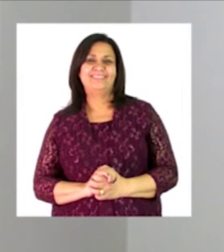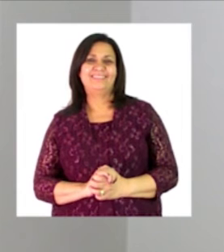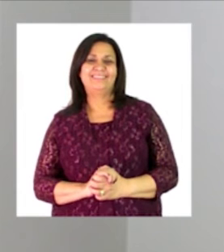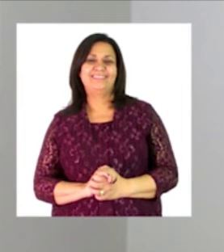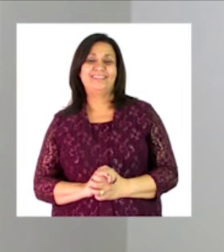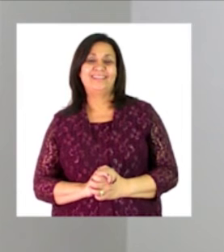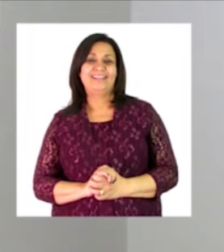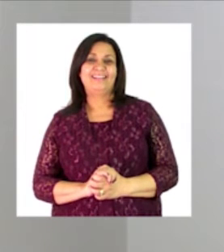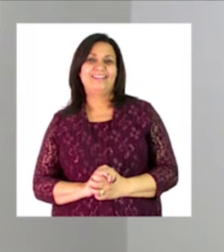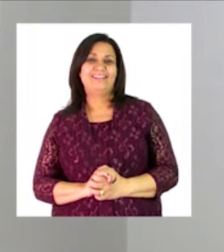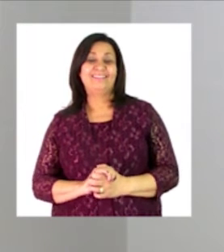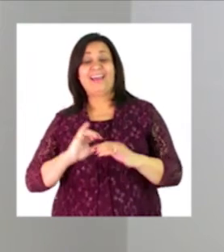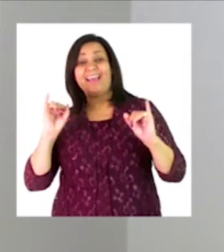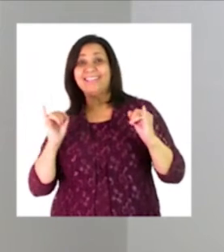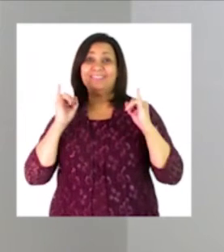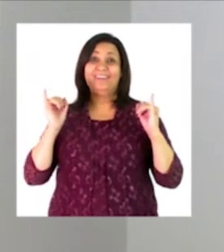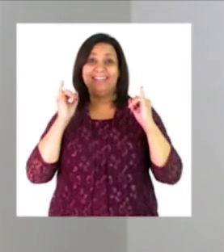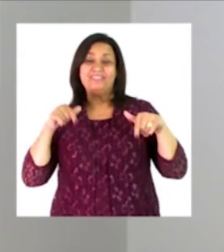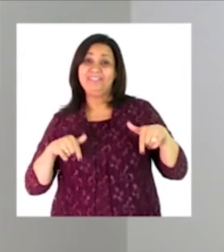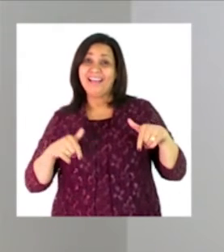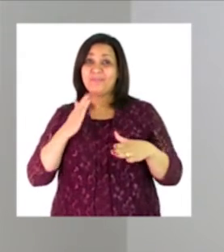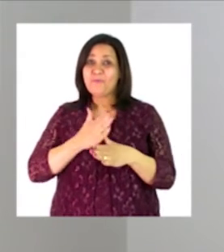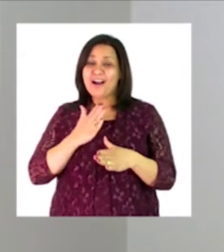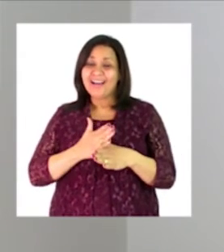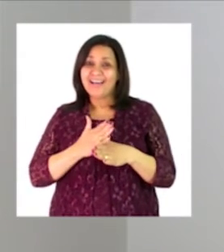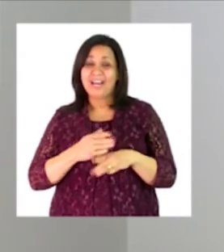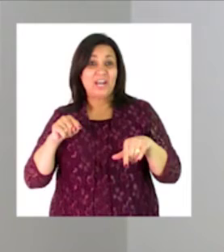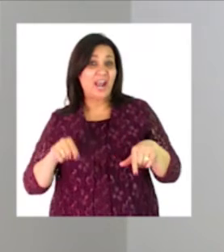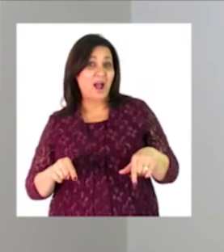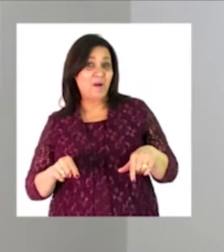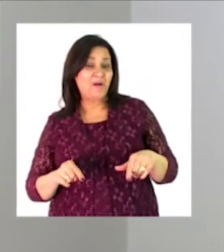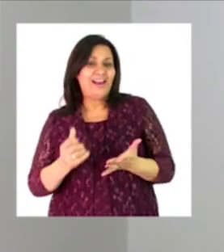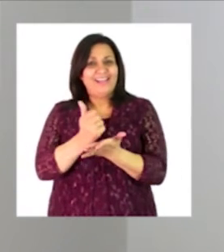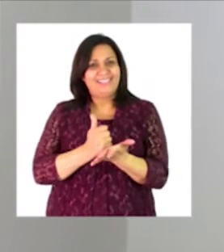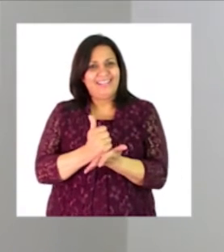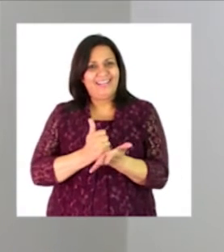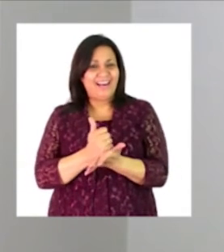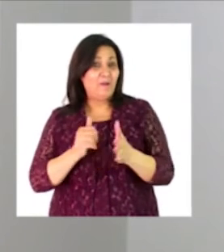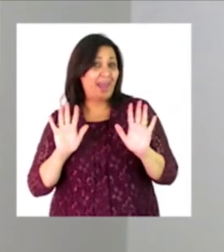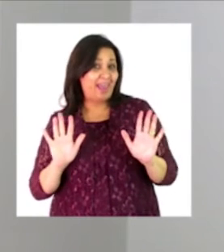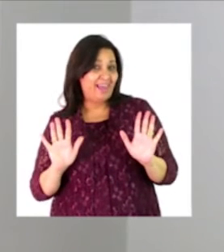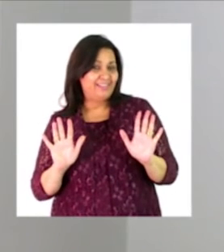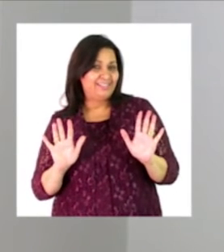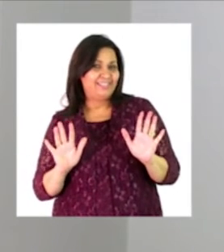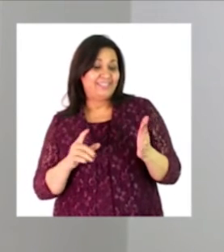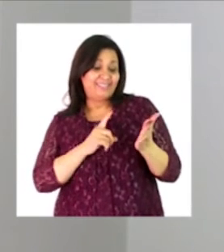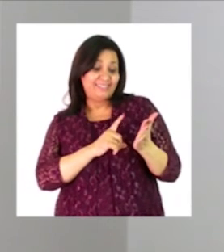I hope you have enjoyed today's lesson. And now let's sanitize our hands.